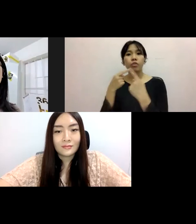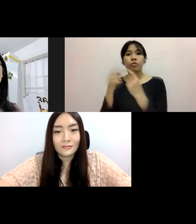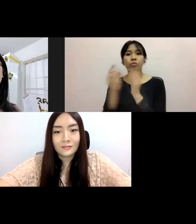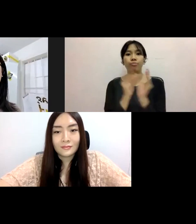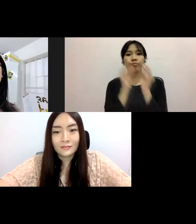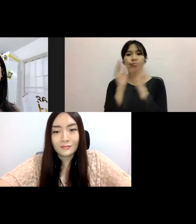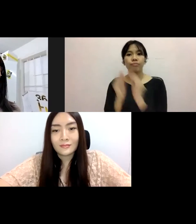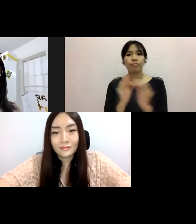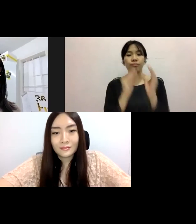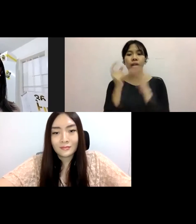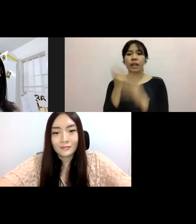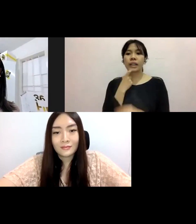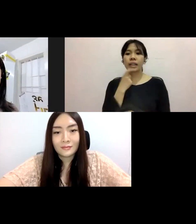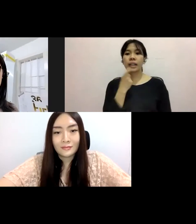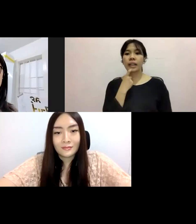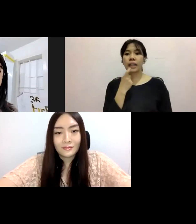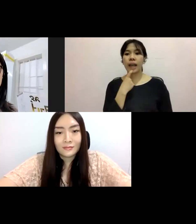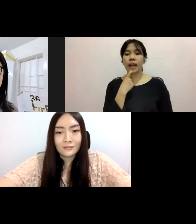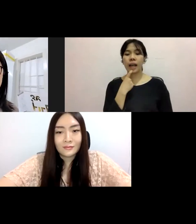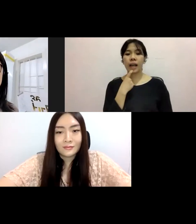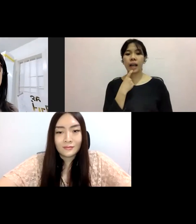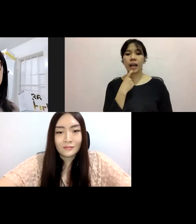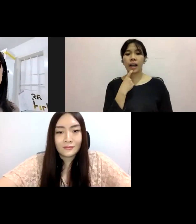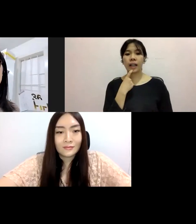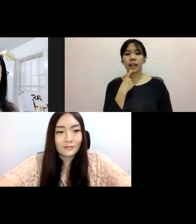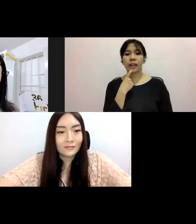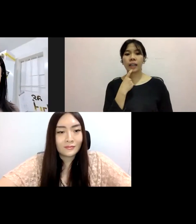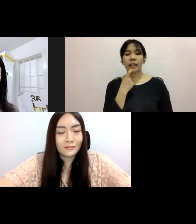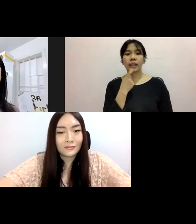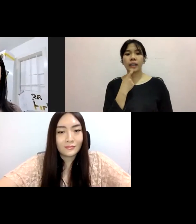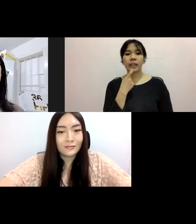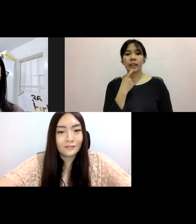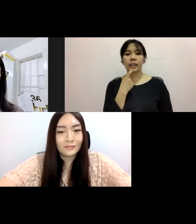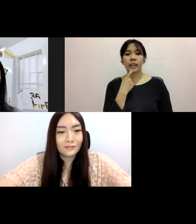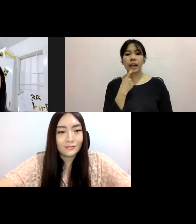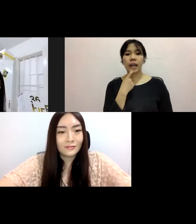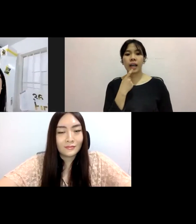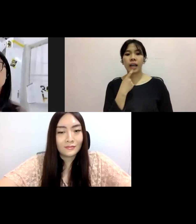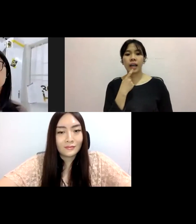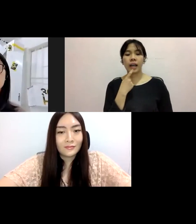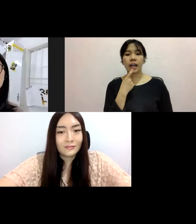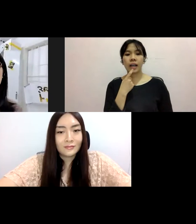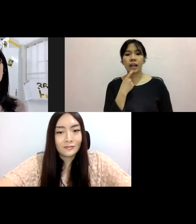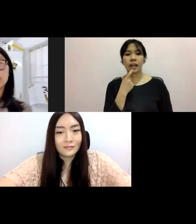sports queer film. So it's a film about sport that strongly